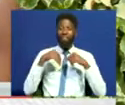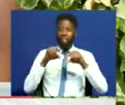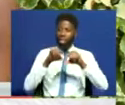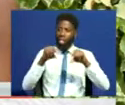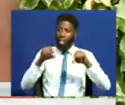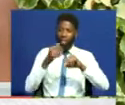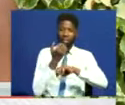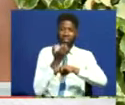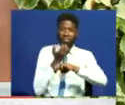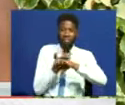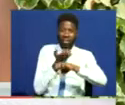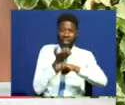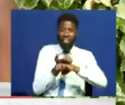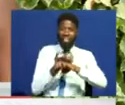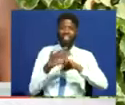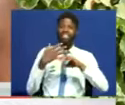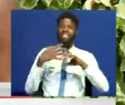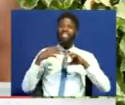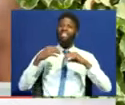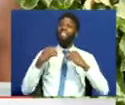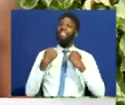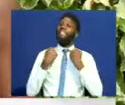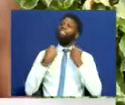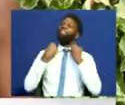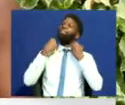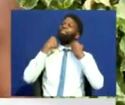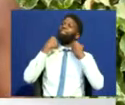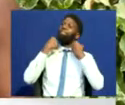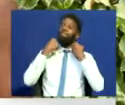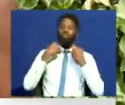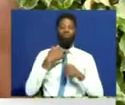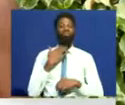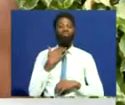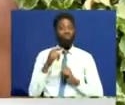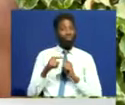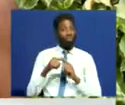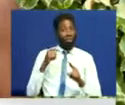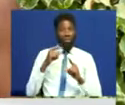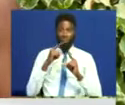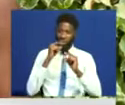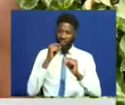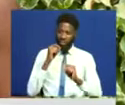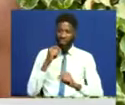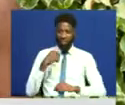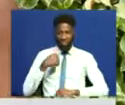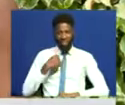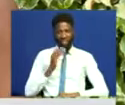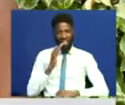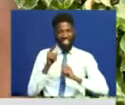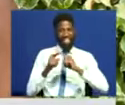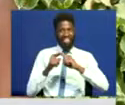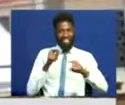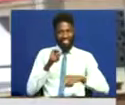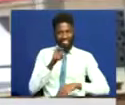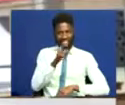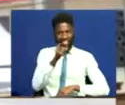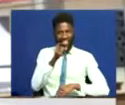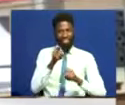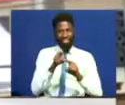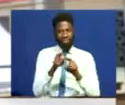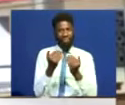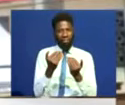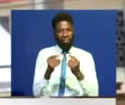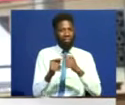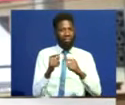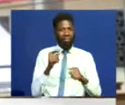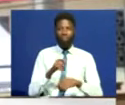he's strangling me. He wants to kill me. And he's swearing curses and swearing how he will kill me and kill the children.